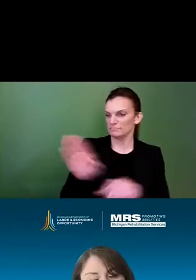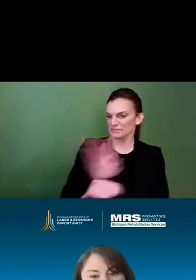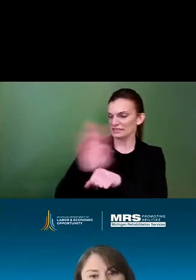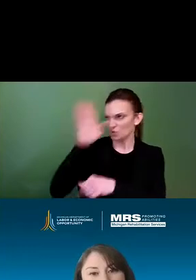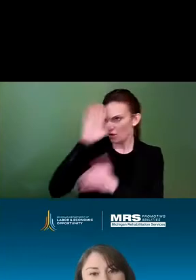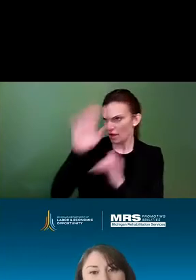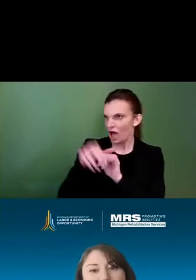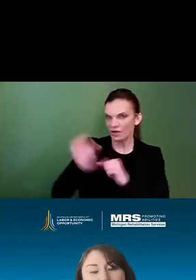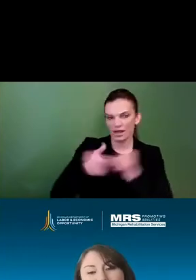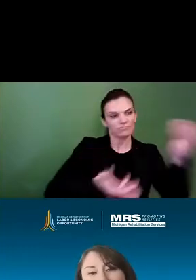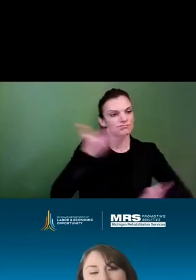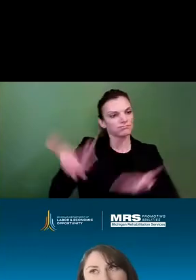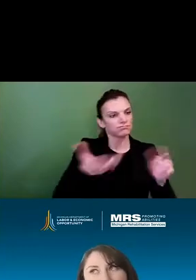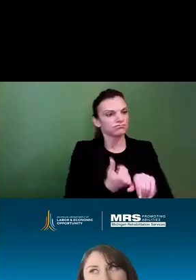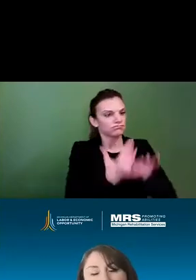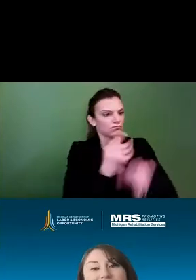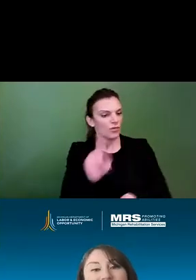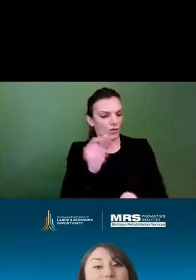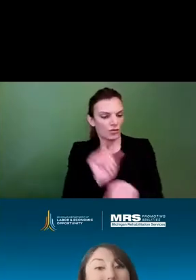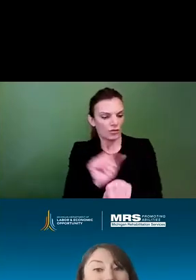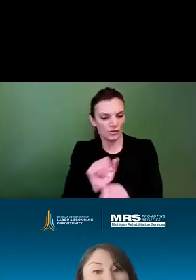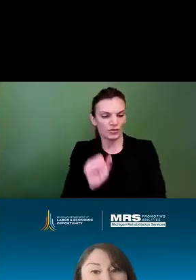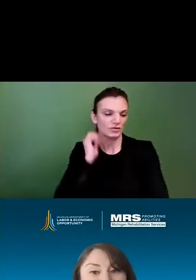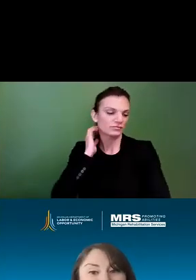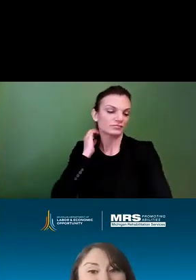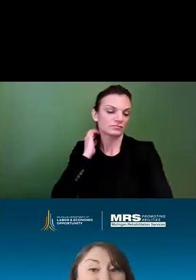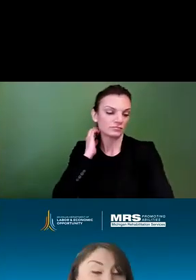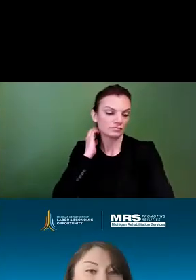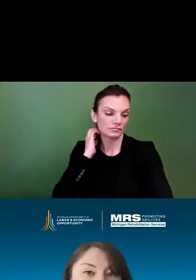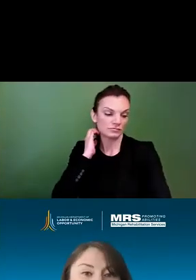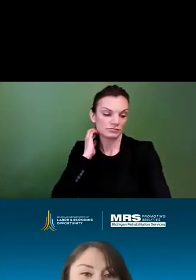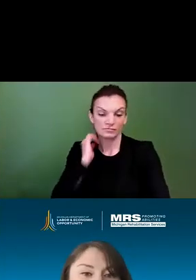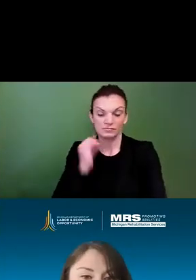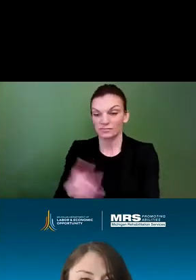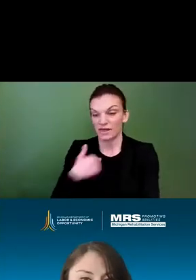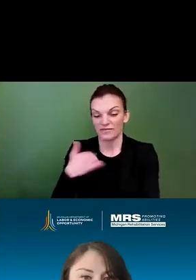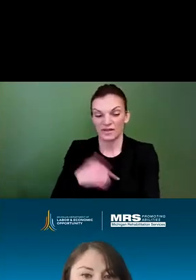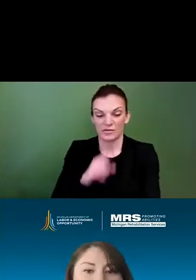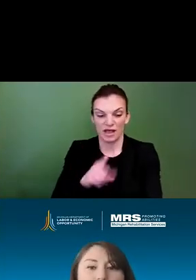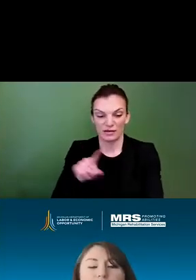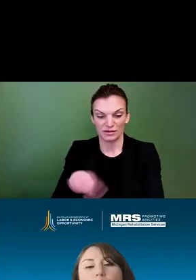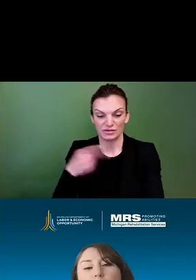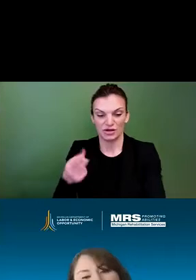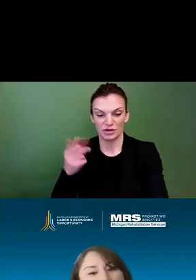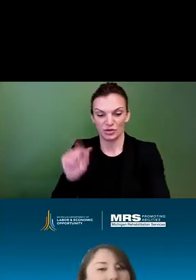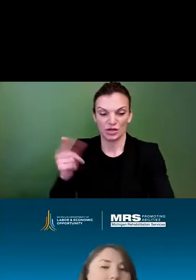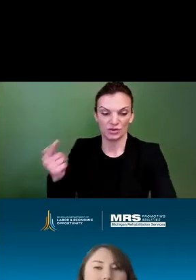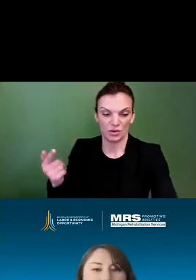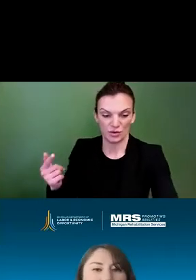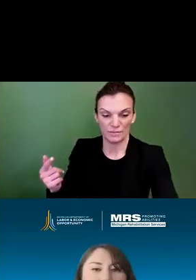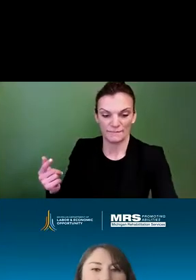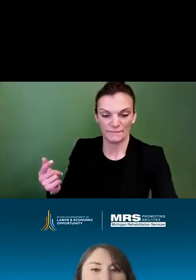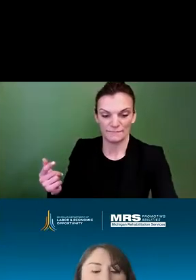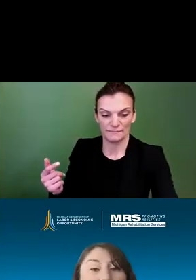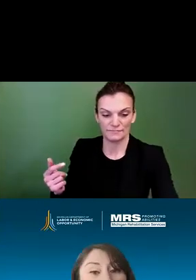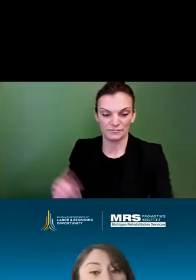of businesses, some of them had that reality start in the spring of 2021. So working within a